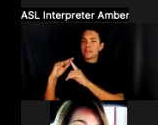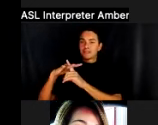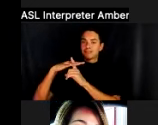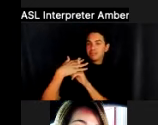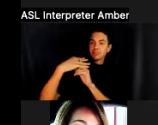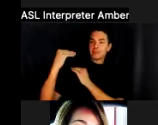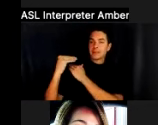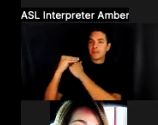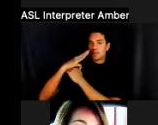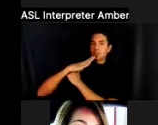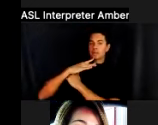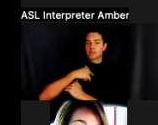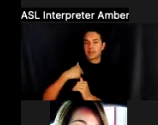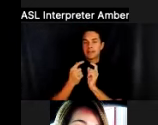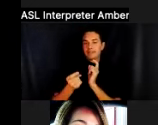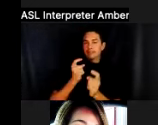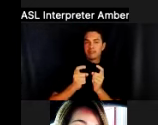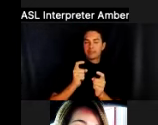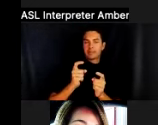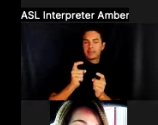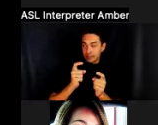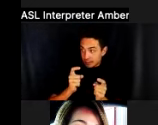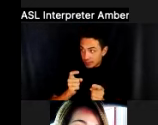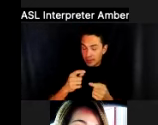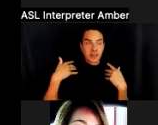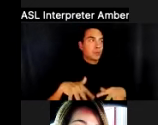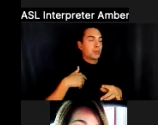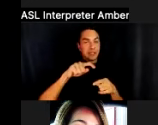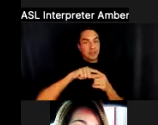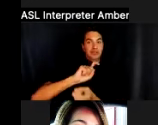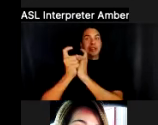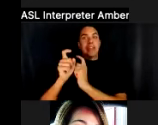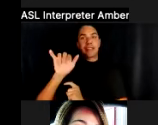more important, that need for social change advocacy, given that